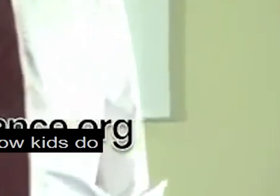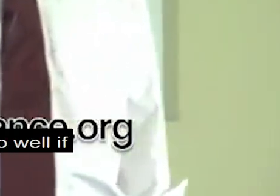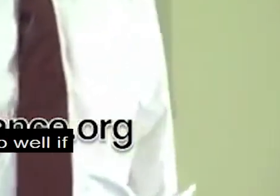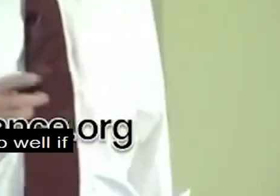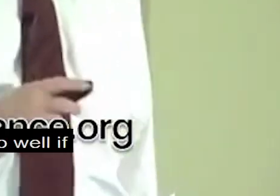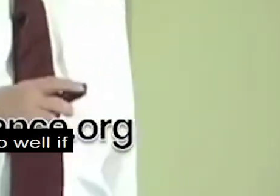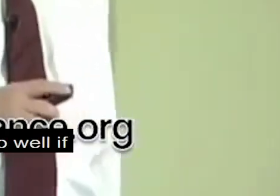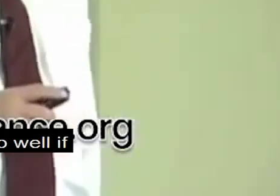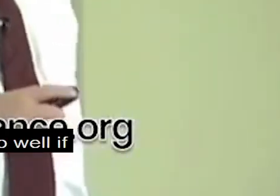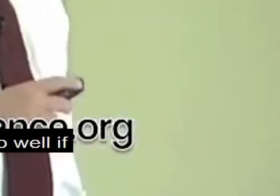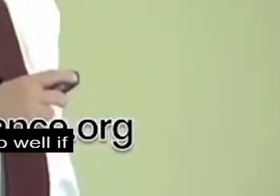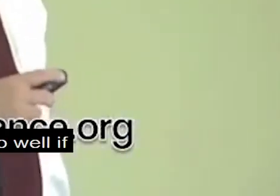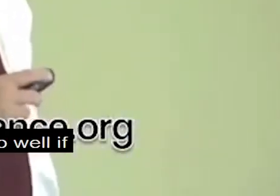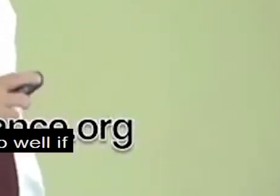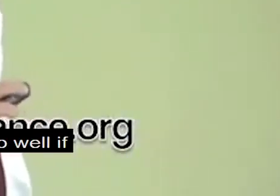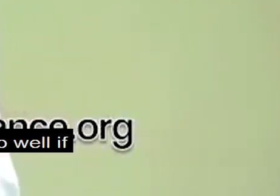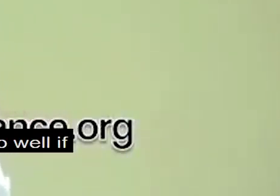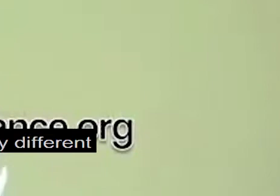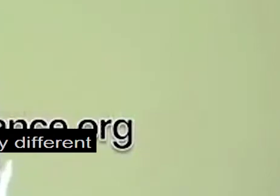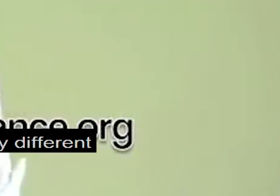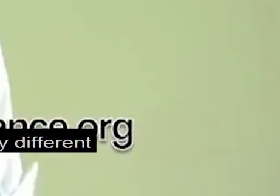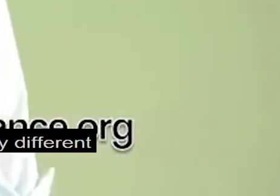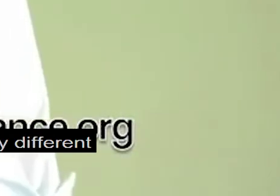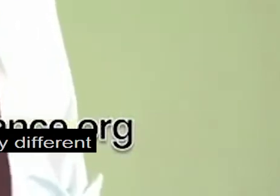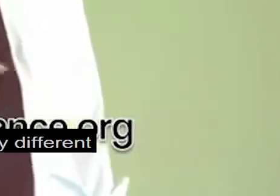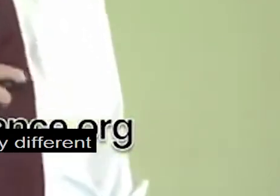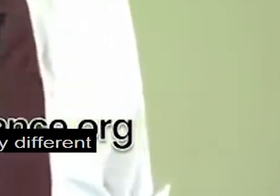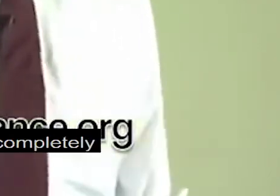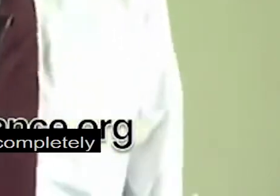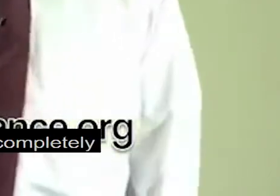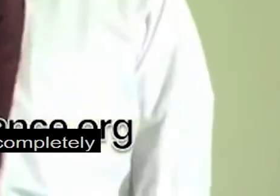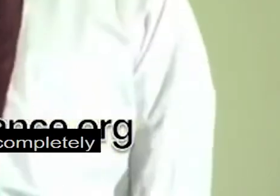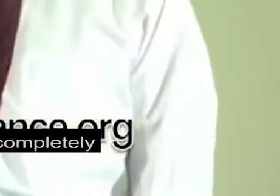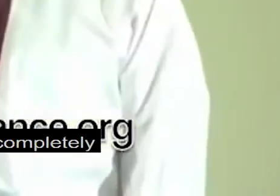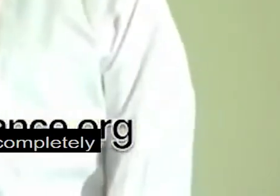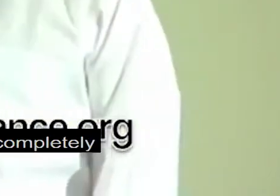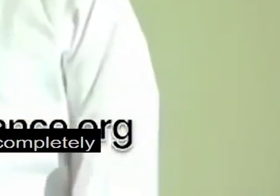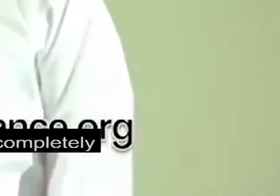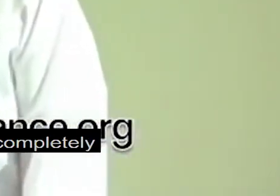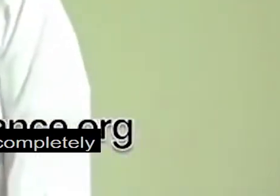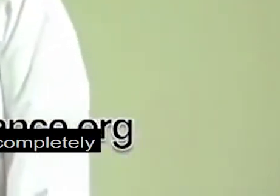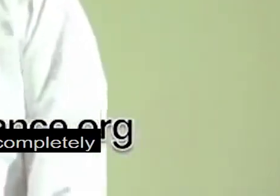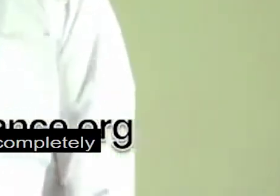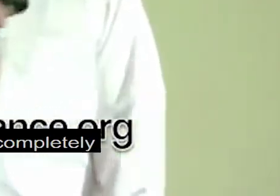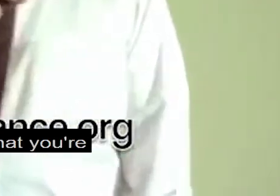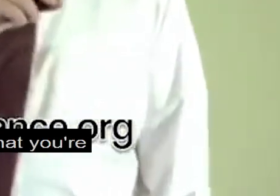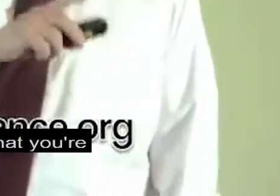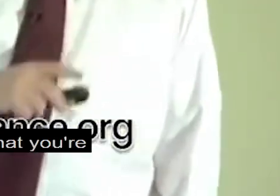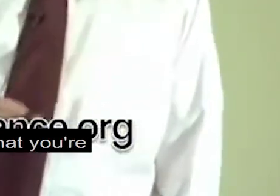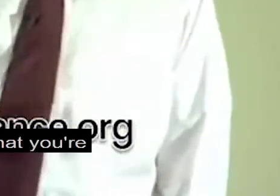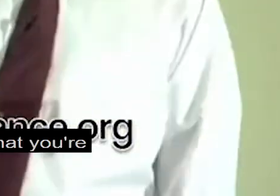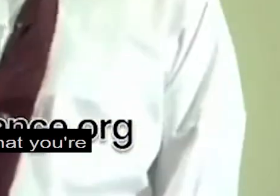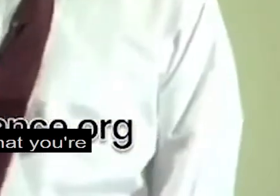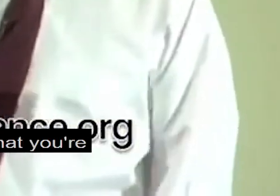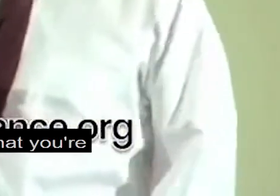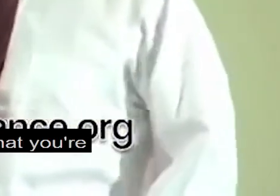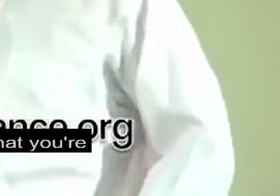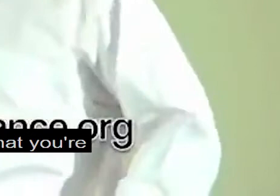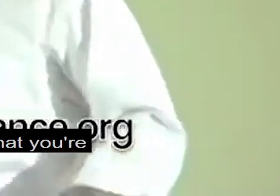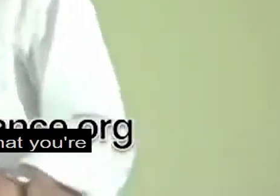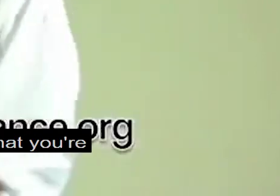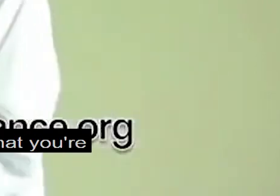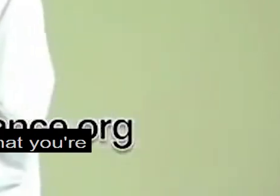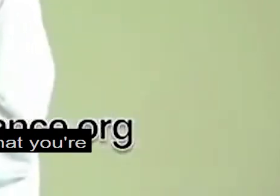No, kids do well if they can, and kids do well if they wanna are two completely different philosophies. And they have completely different